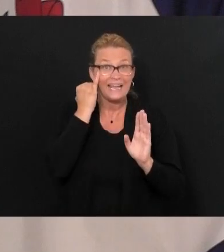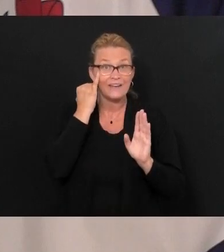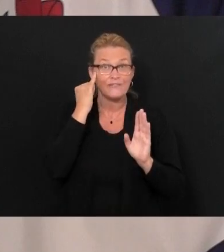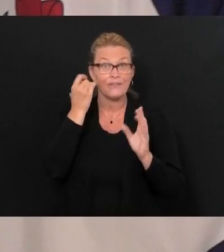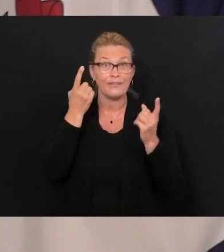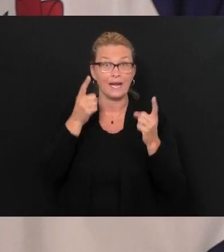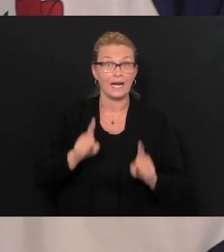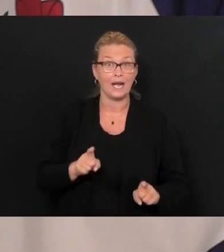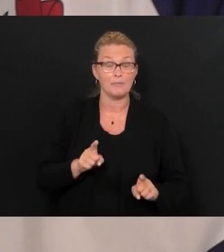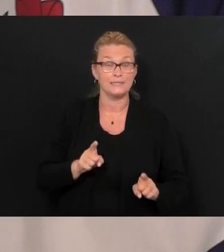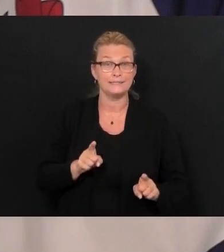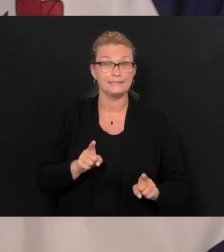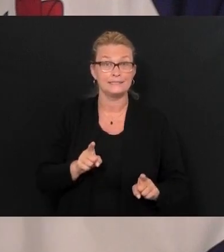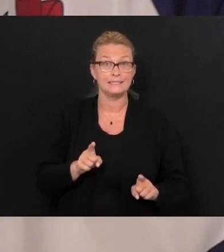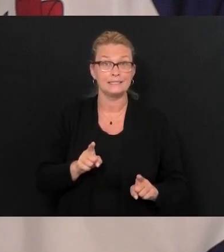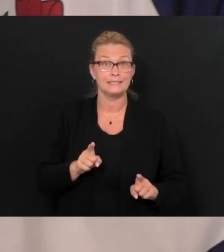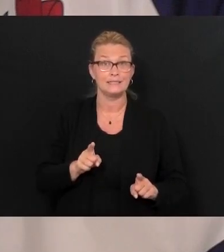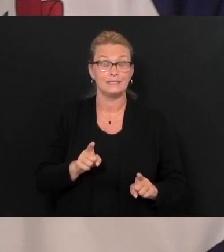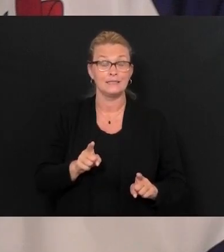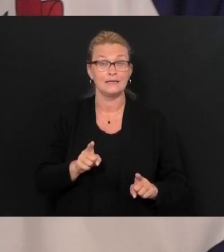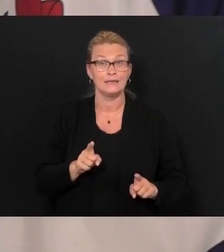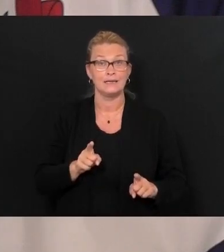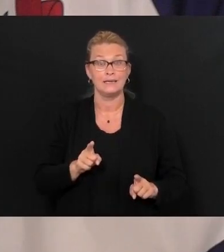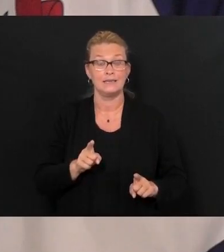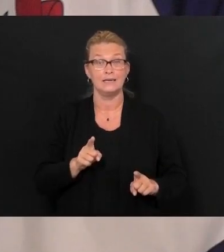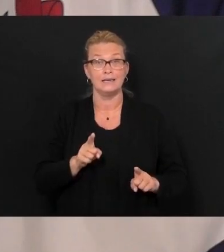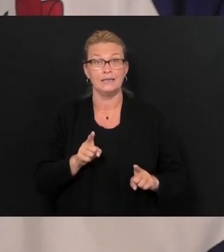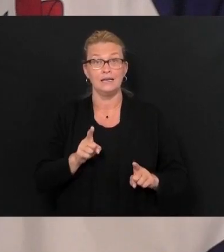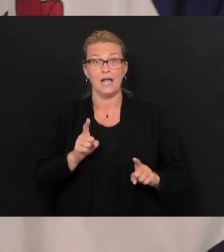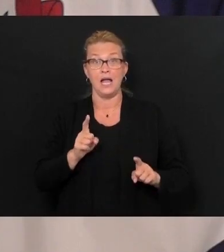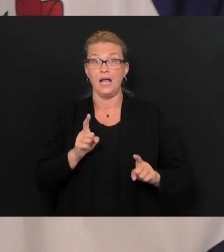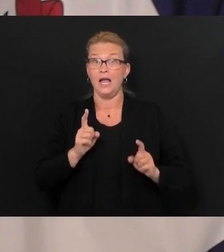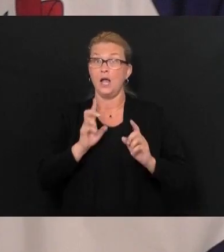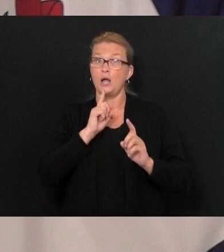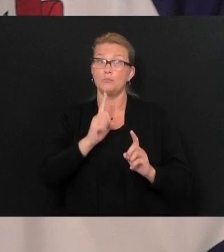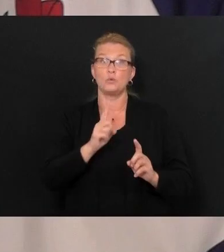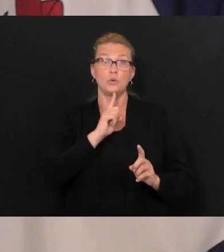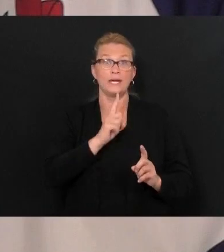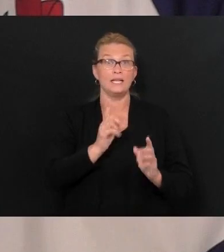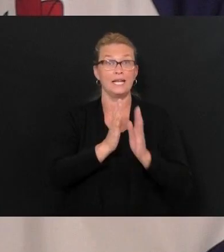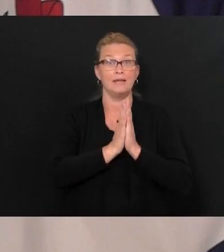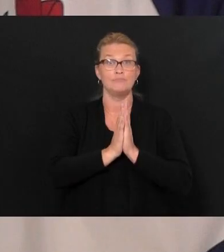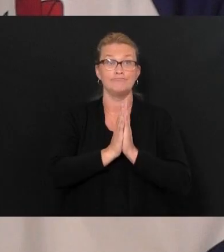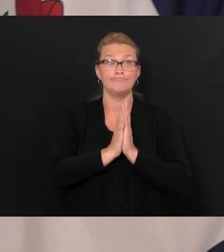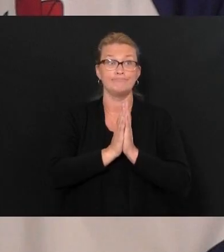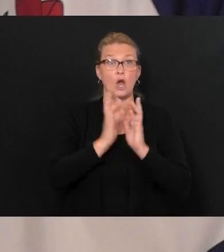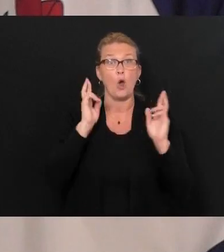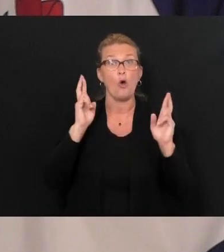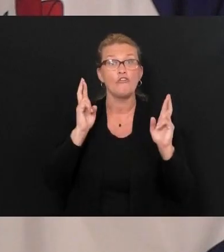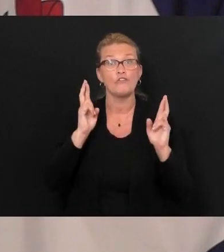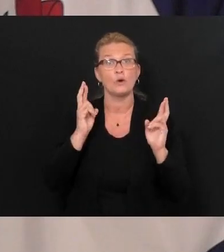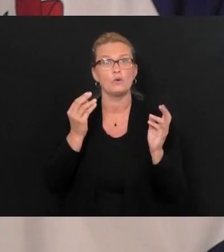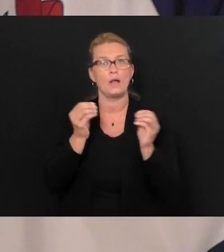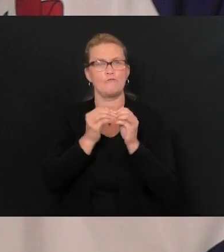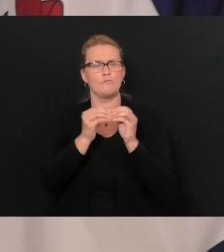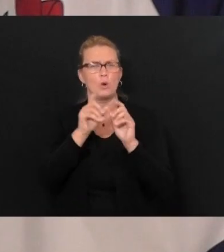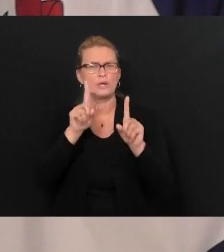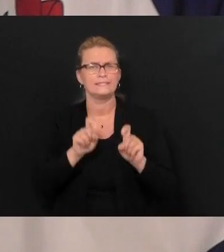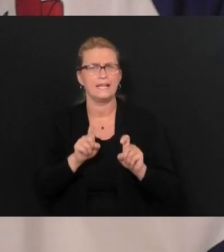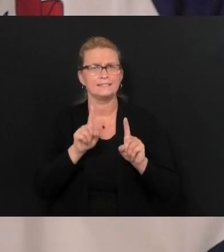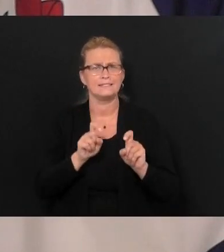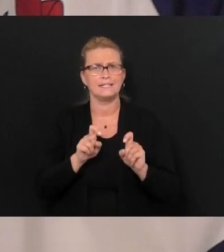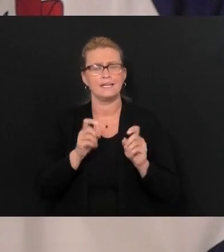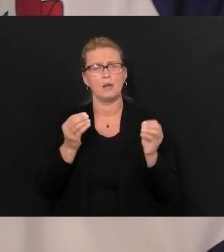there. And so, I'm hopeful that we're going to be able to get a lot more testing that's going on, a lot